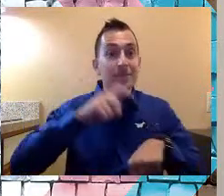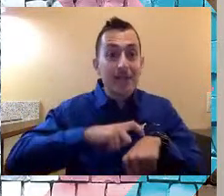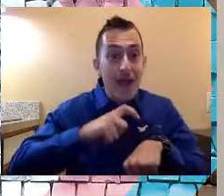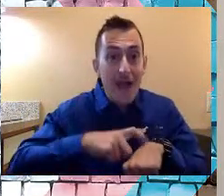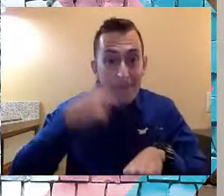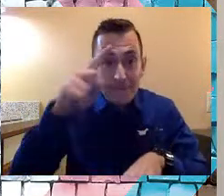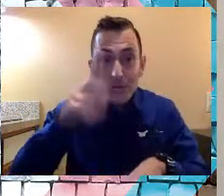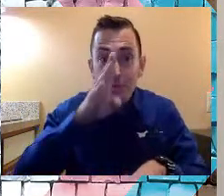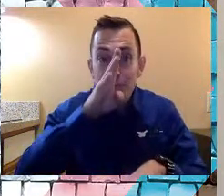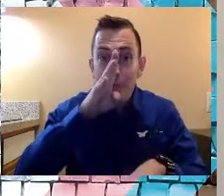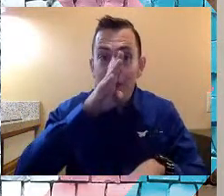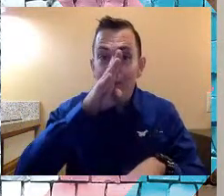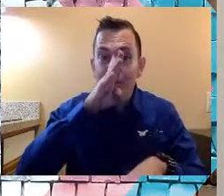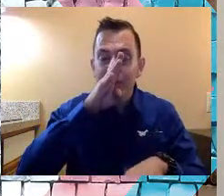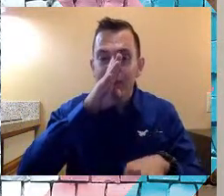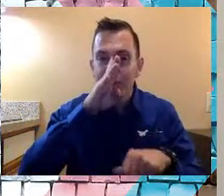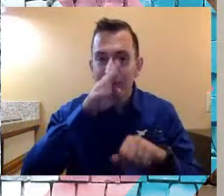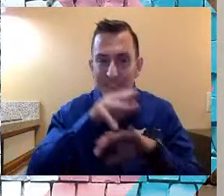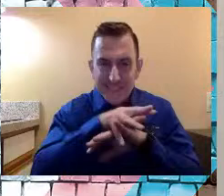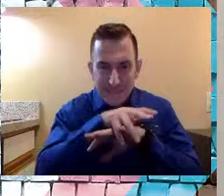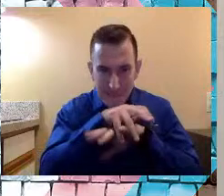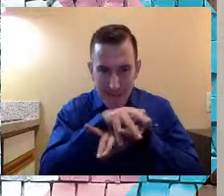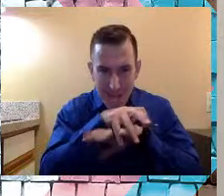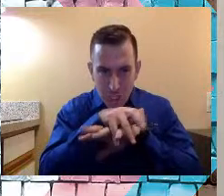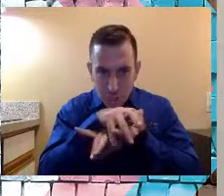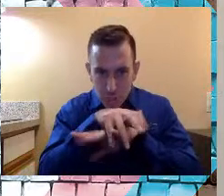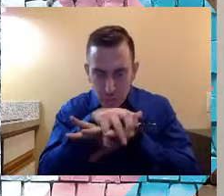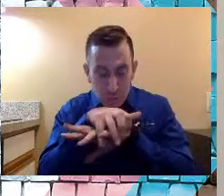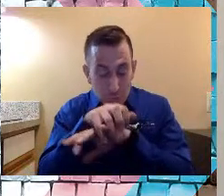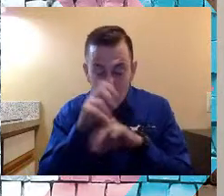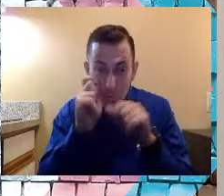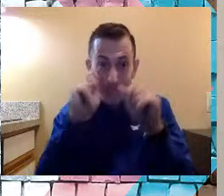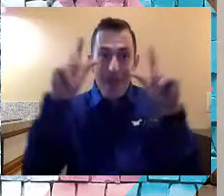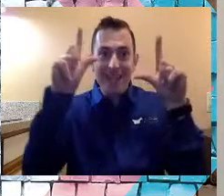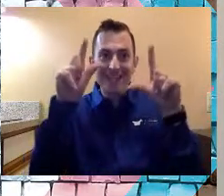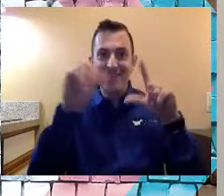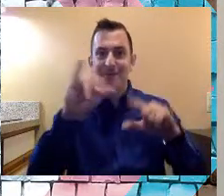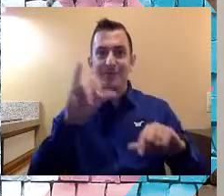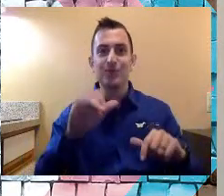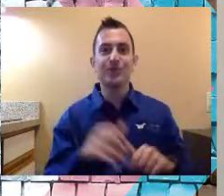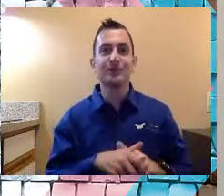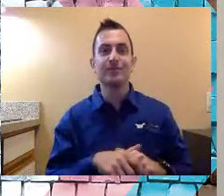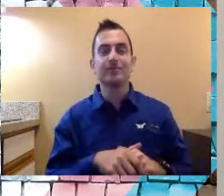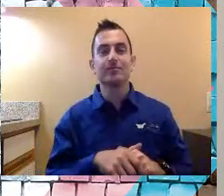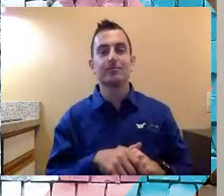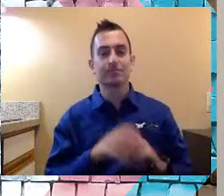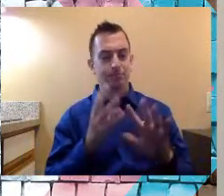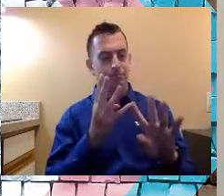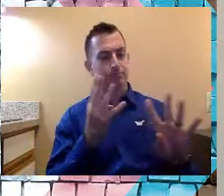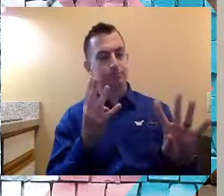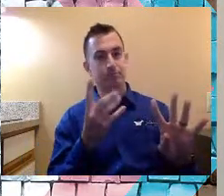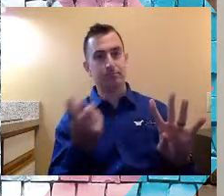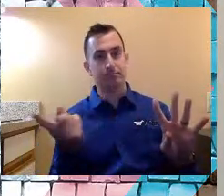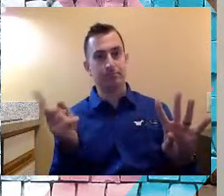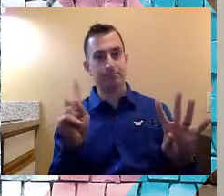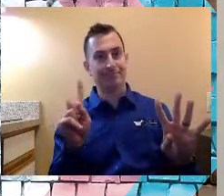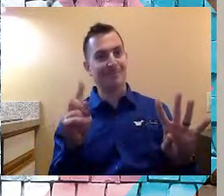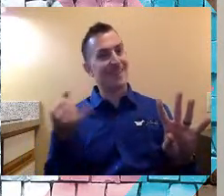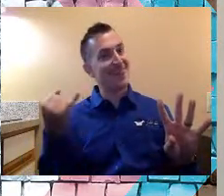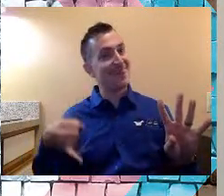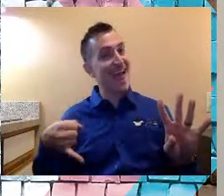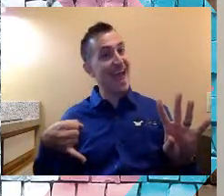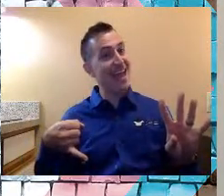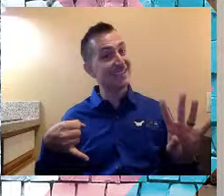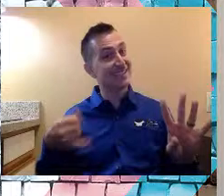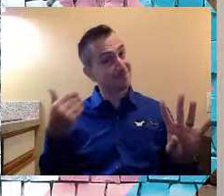at the spiders, they're waking up. The sloths are smiling. Be the last in line.